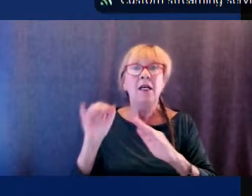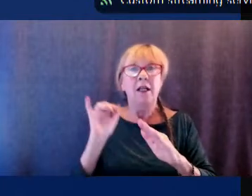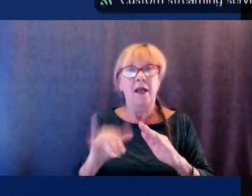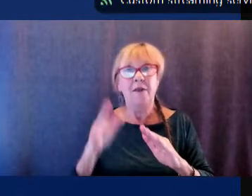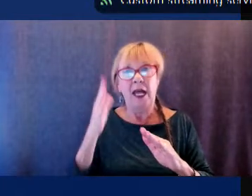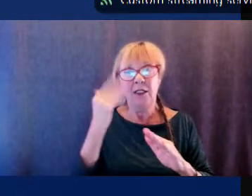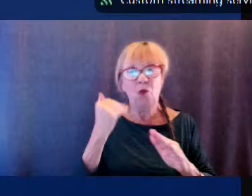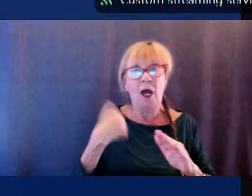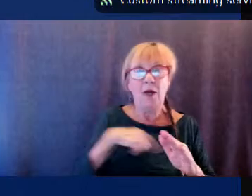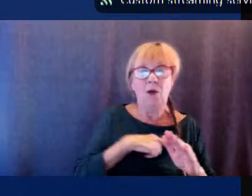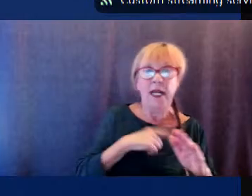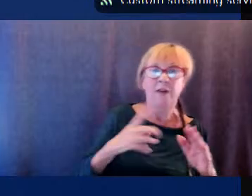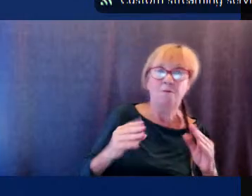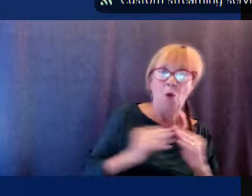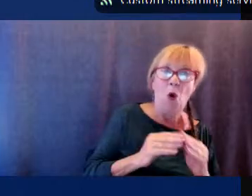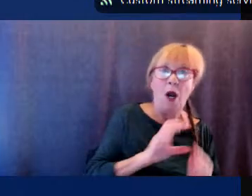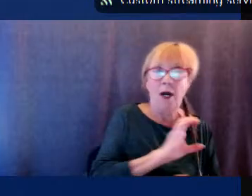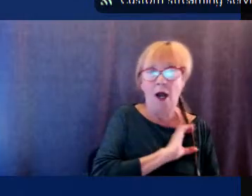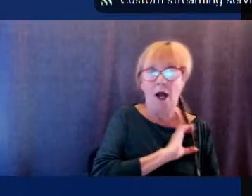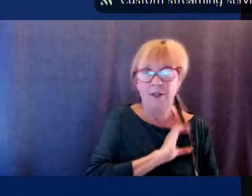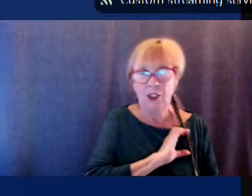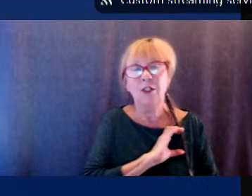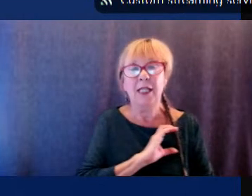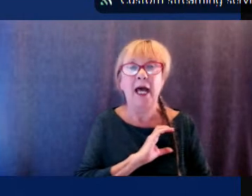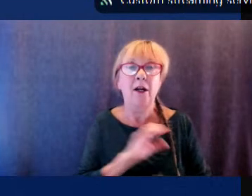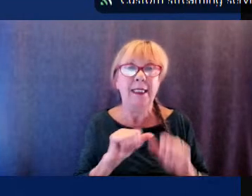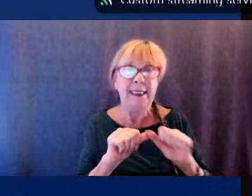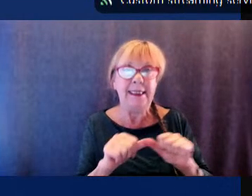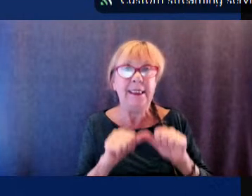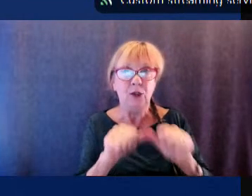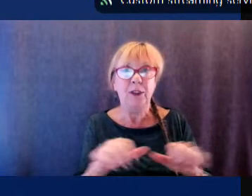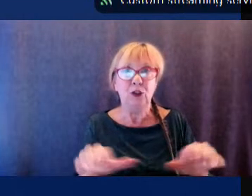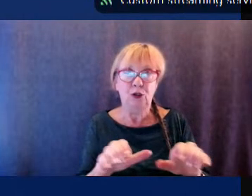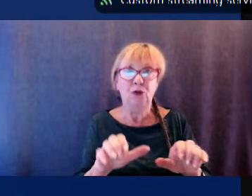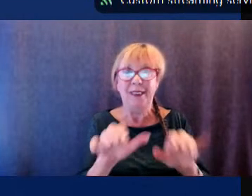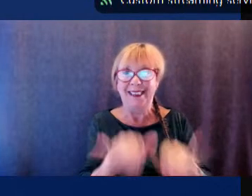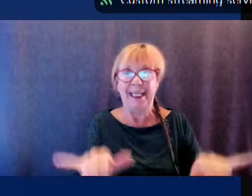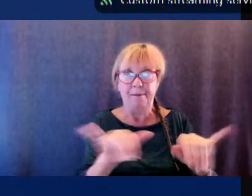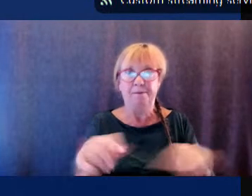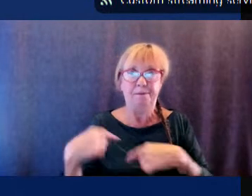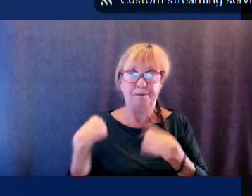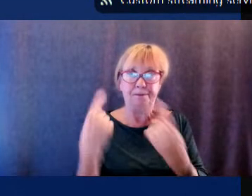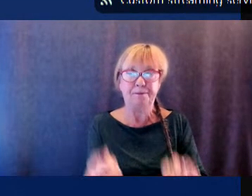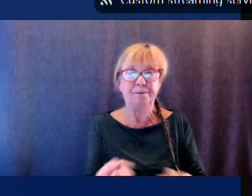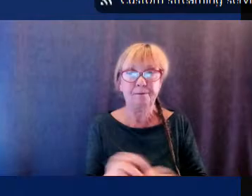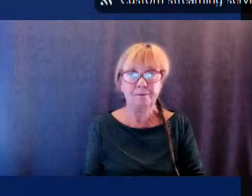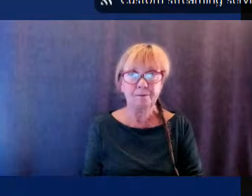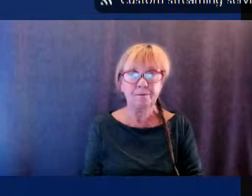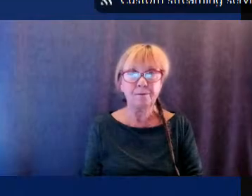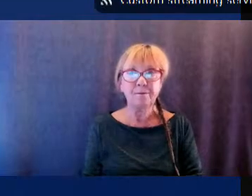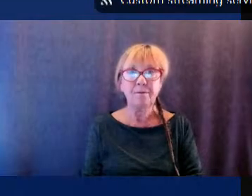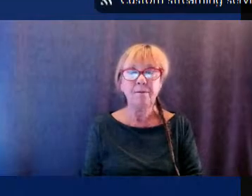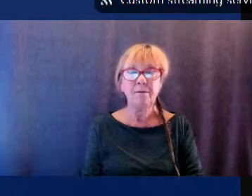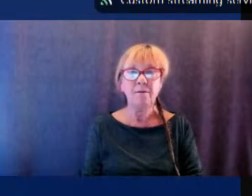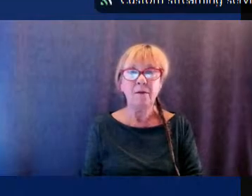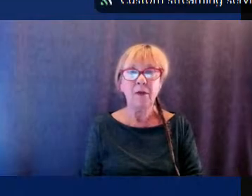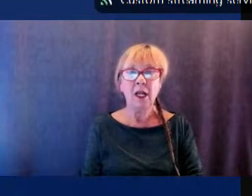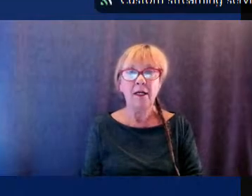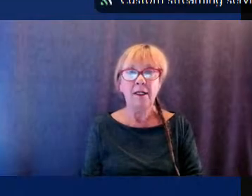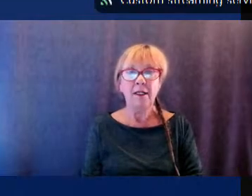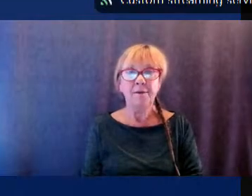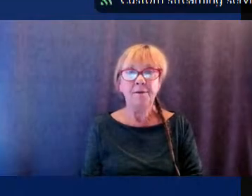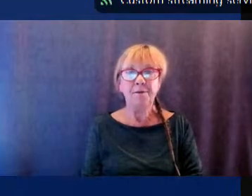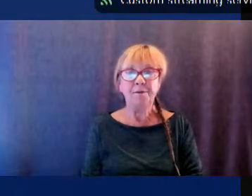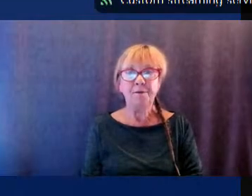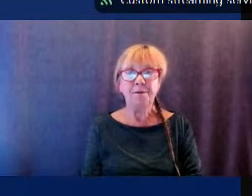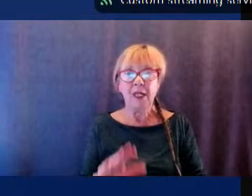used in the past. If we can go to the next slide. So these are some of the community events that are coming up. I didn't have a date for